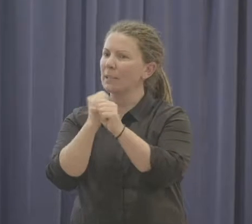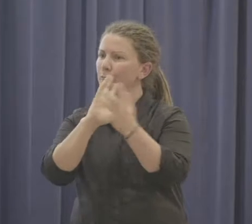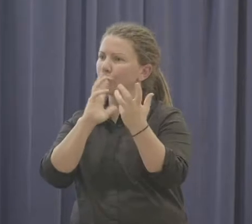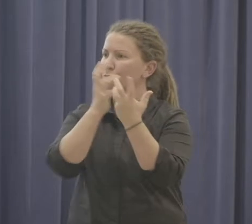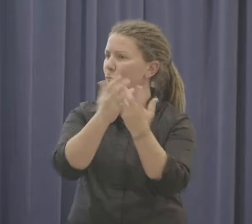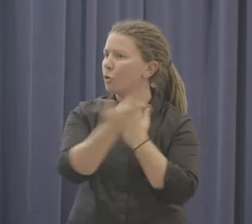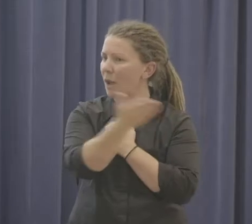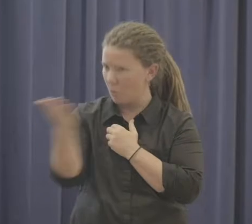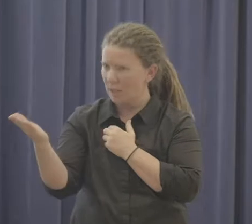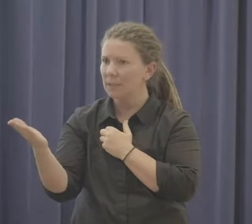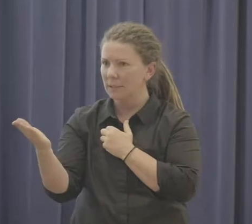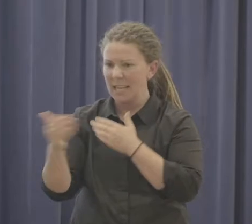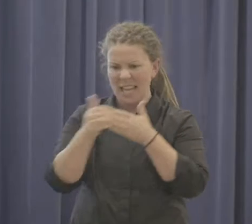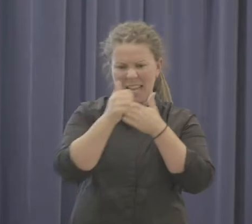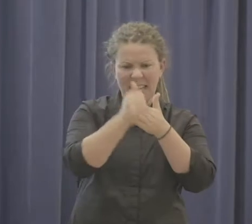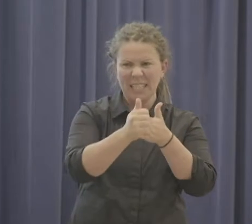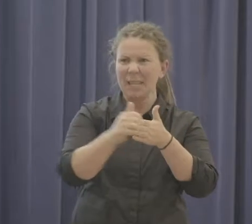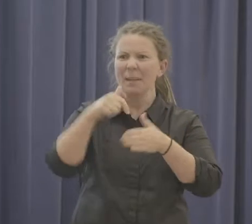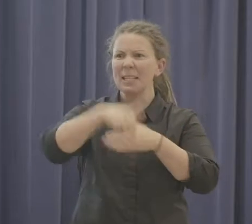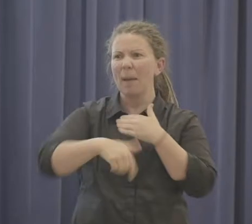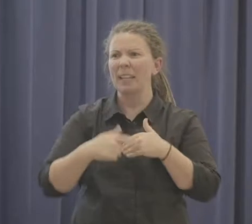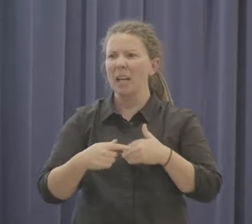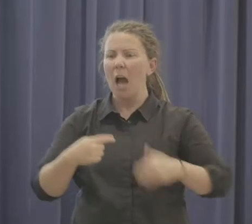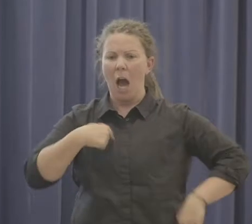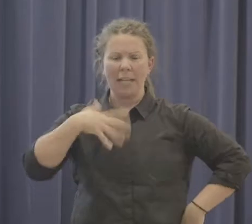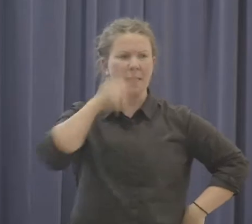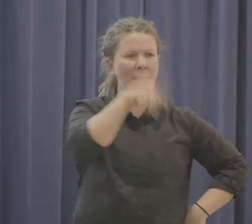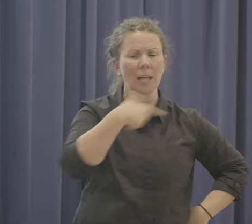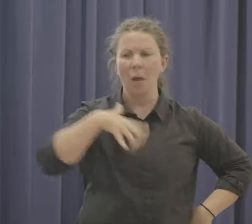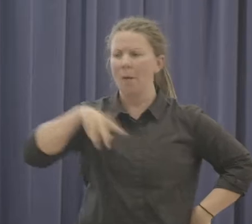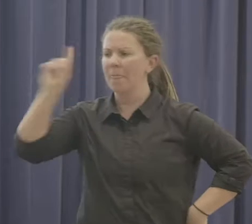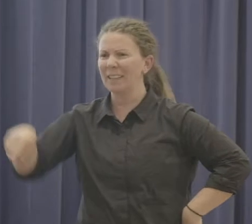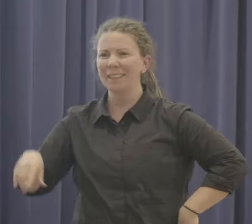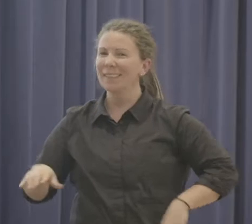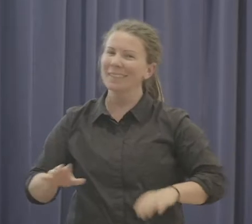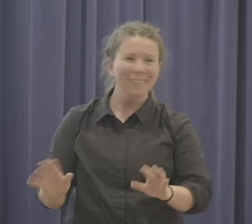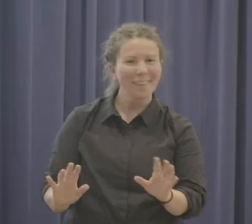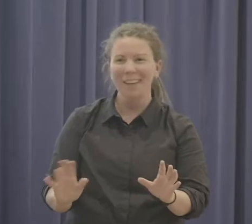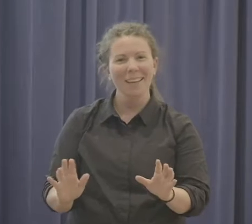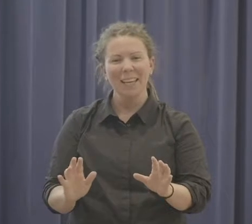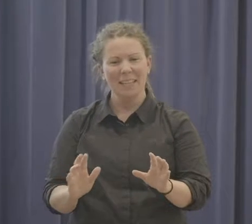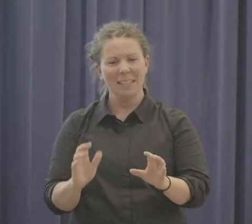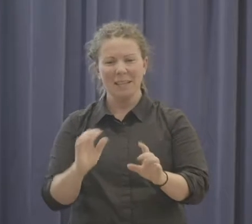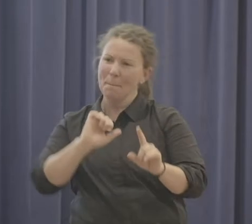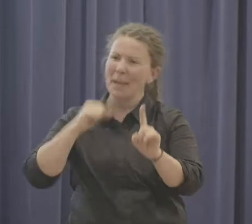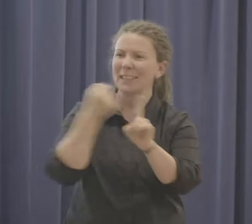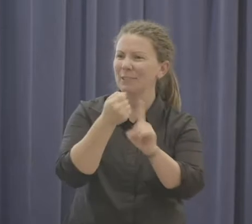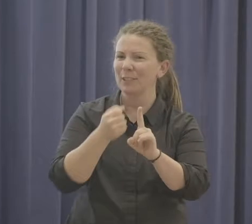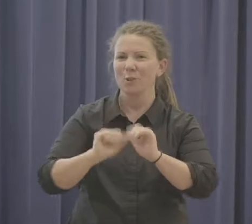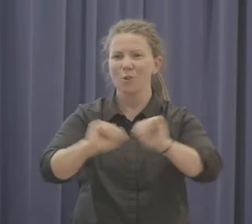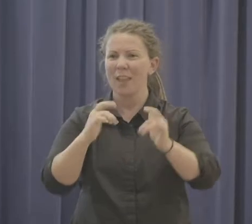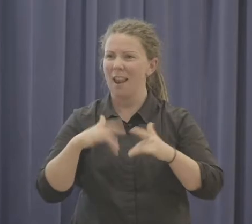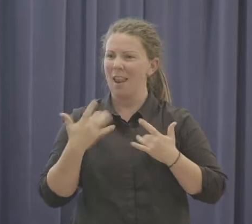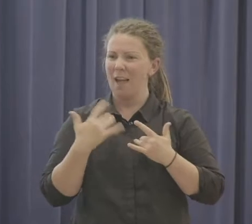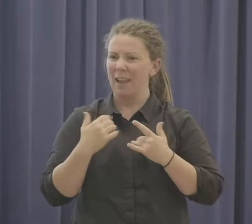everyone. Leadership to me isn't about the ability to say, "I lead this and I lead that." It's about being able to make a difference and